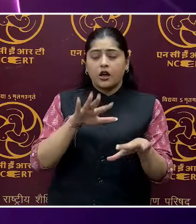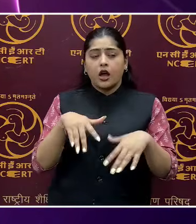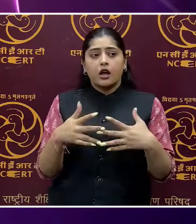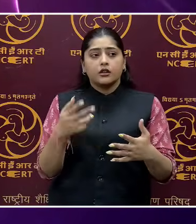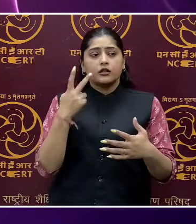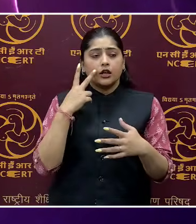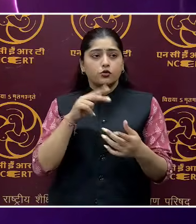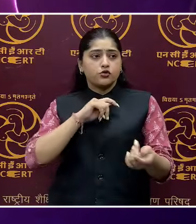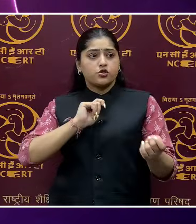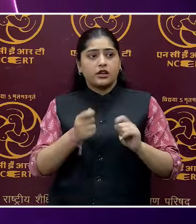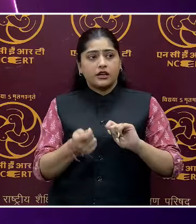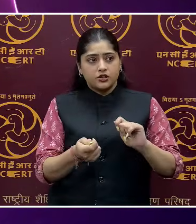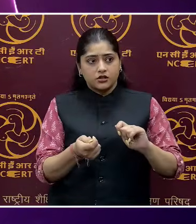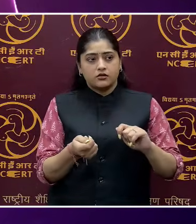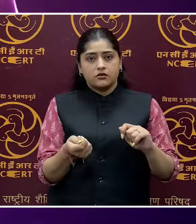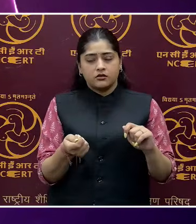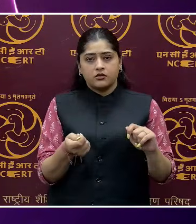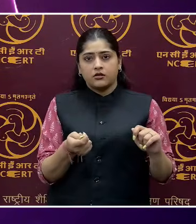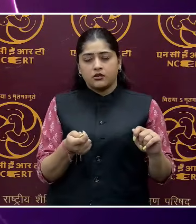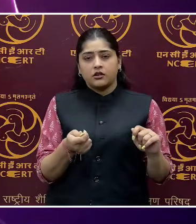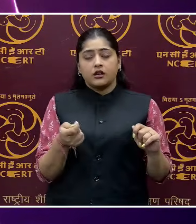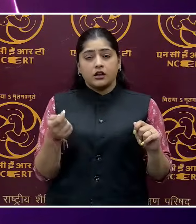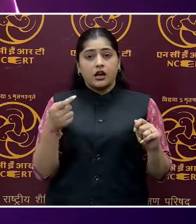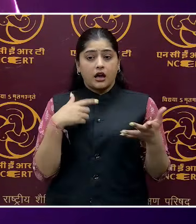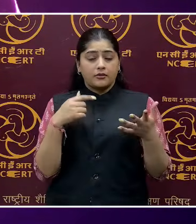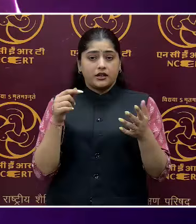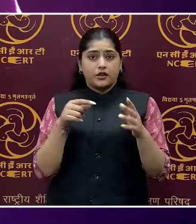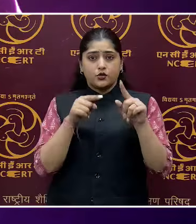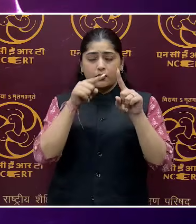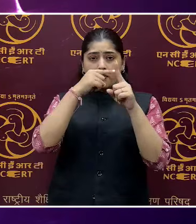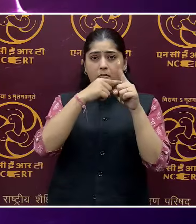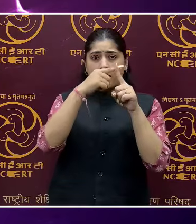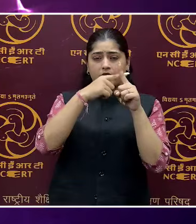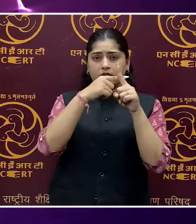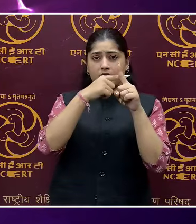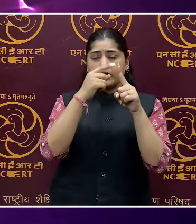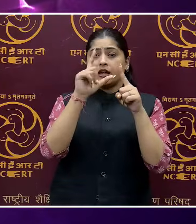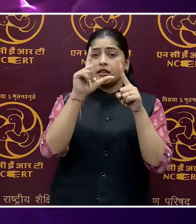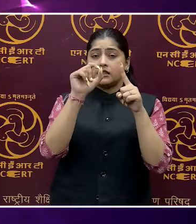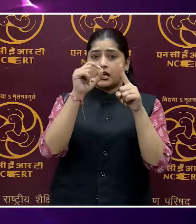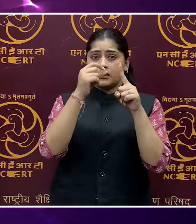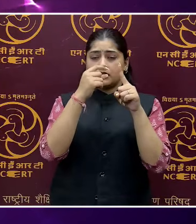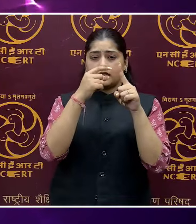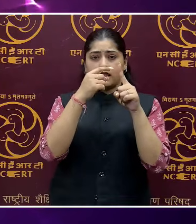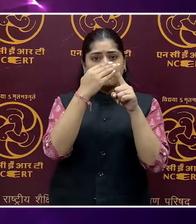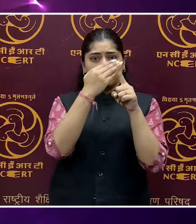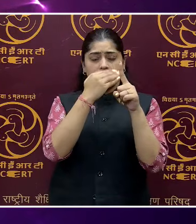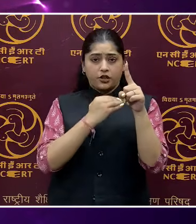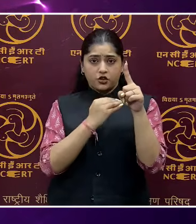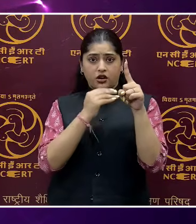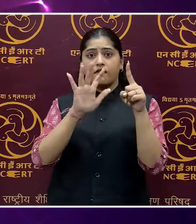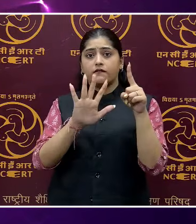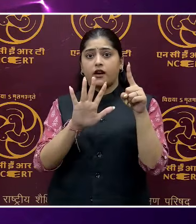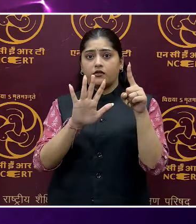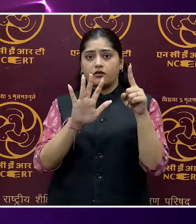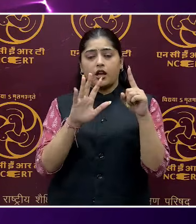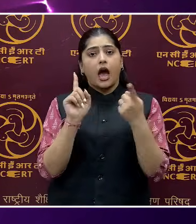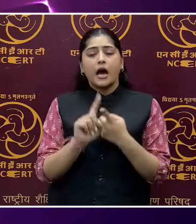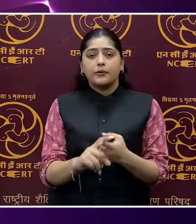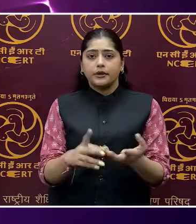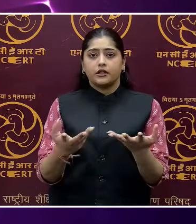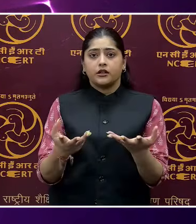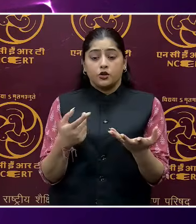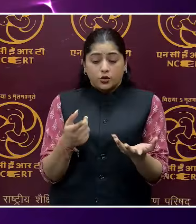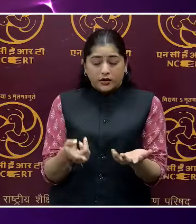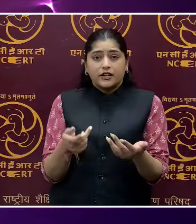it get to the mark below than 10 up to 5. So here we can see that air can